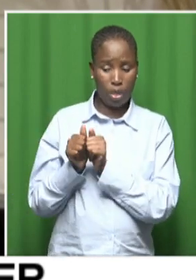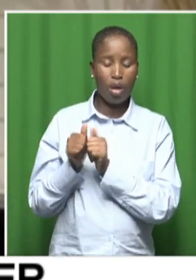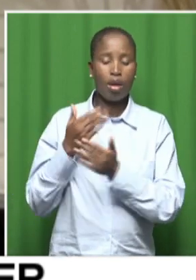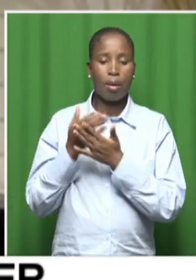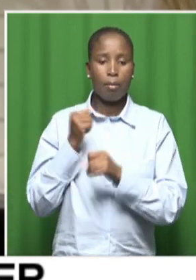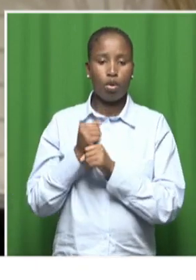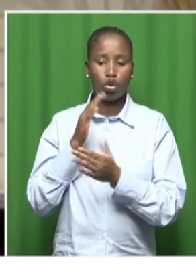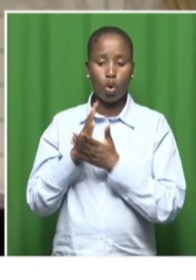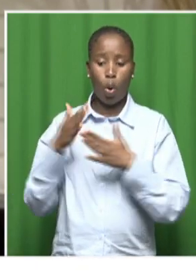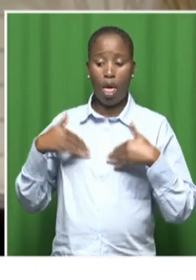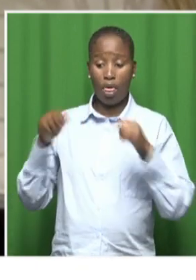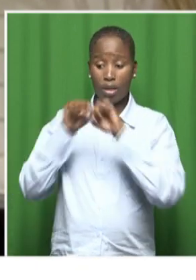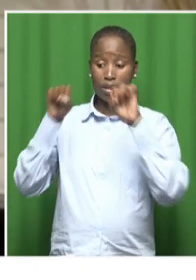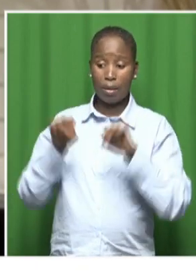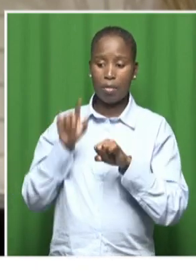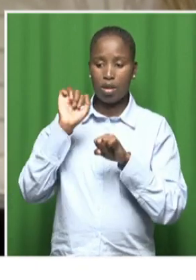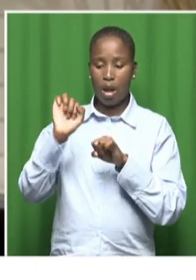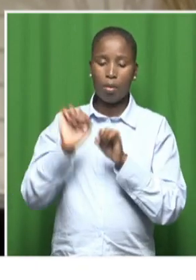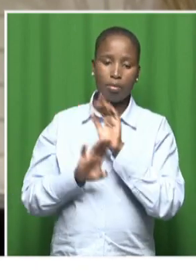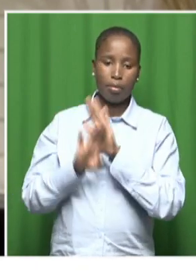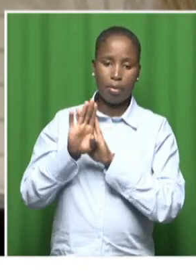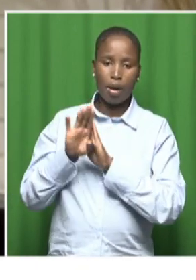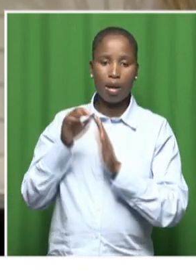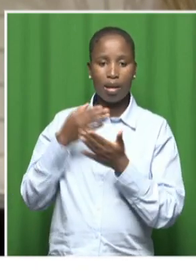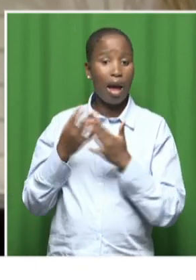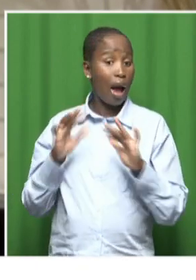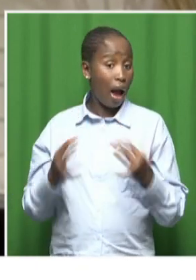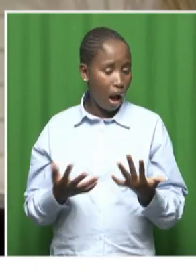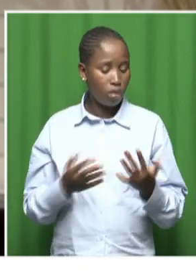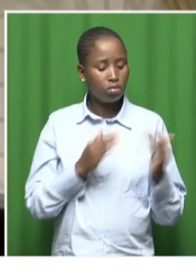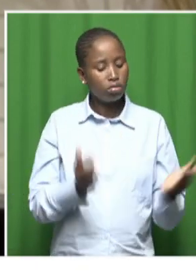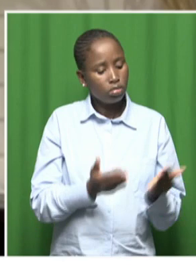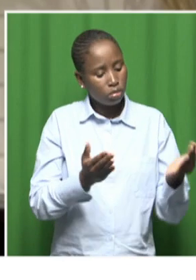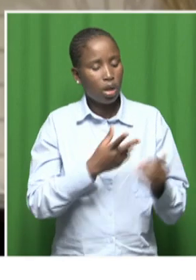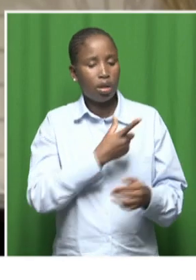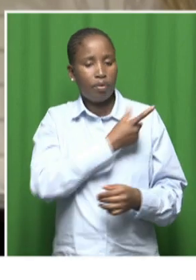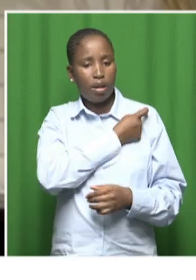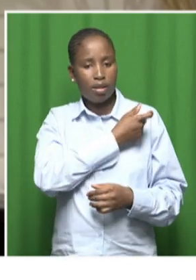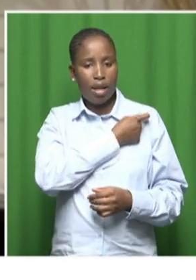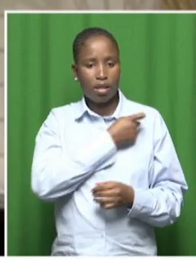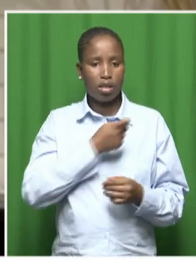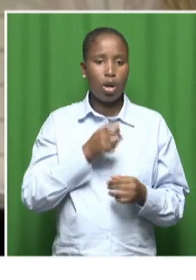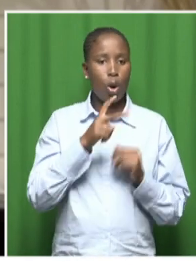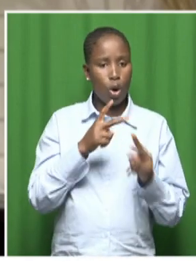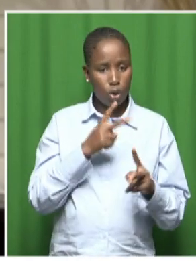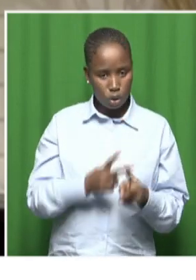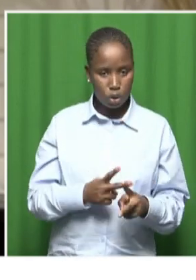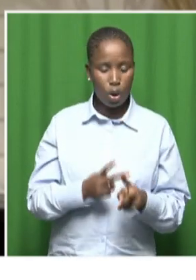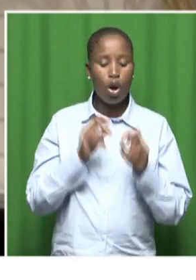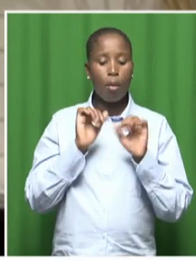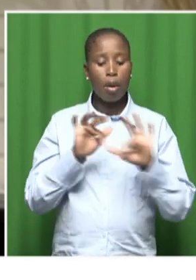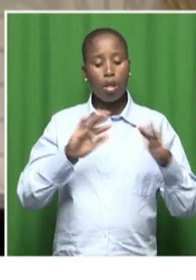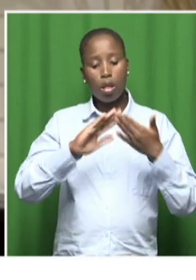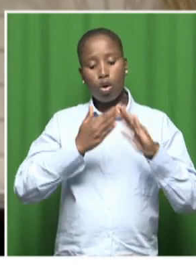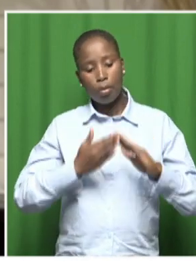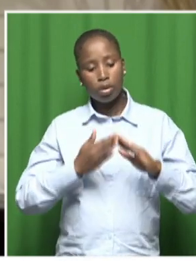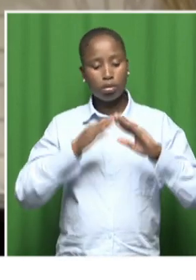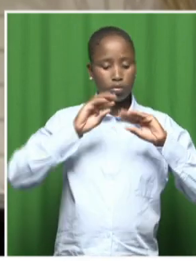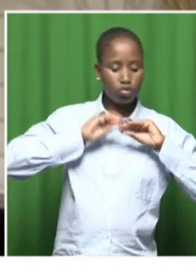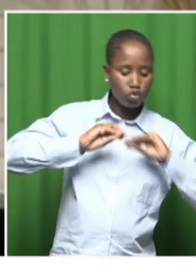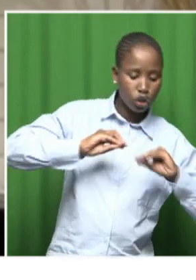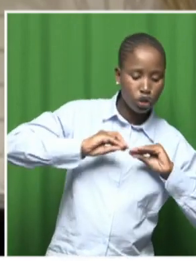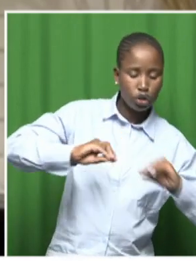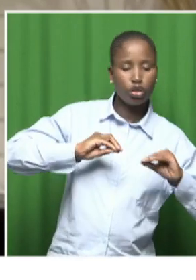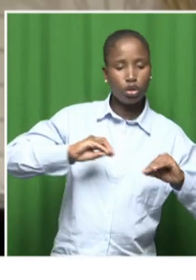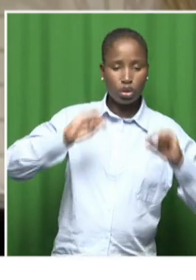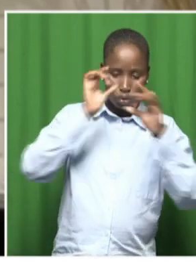health systems, supporting the cold chain vaccination systems, but also to get communication out to communities. So we have what is called the